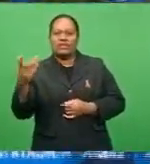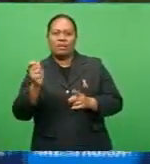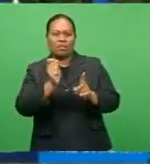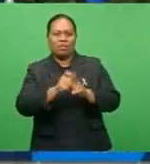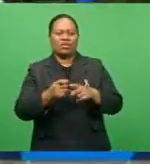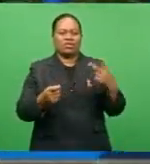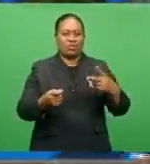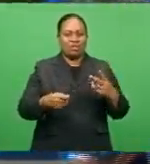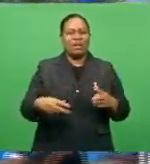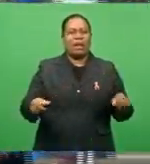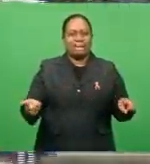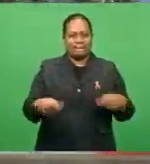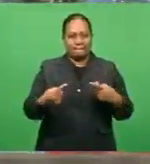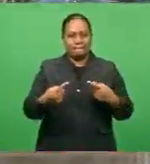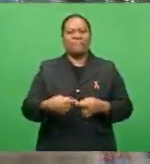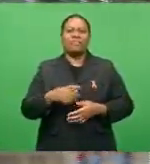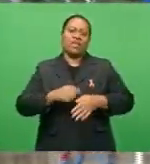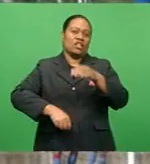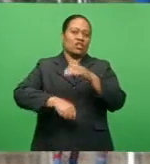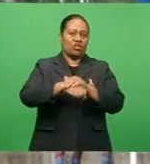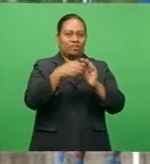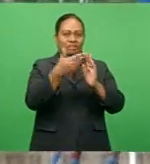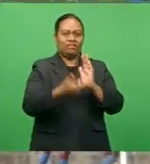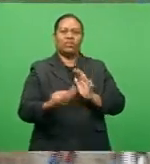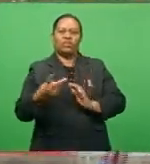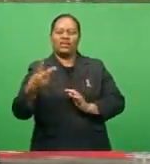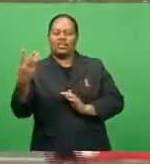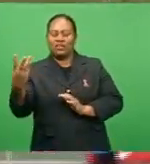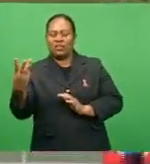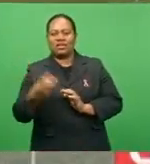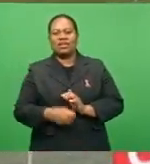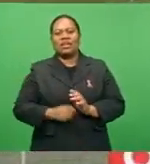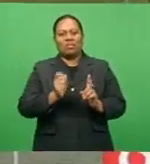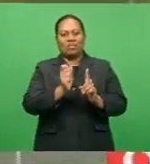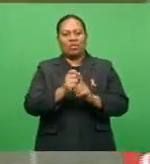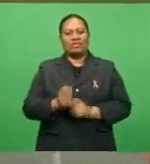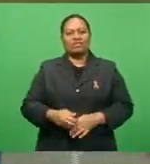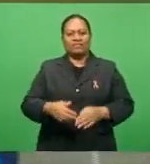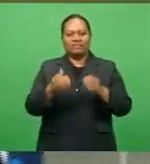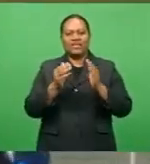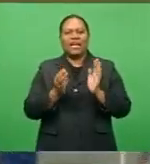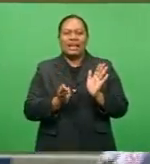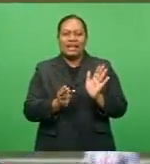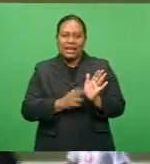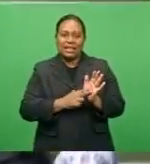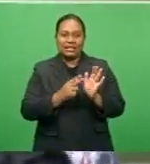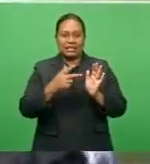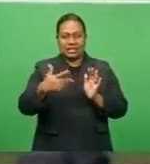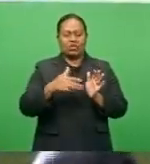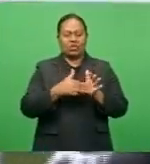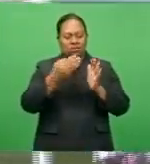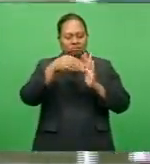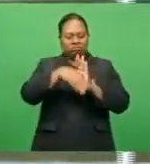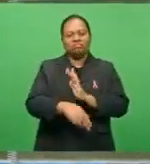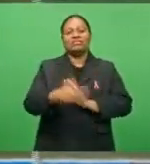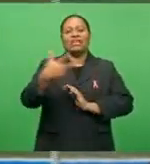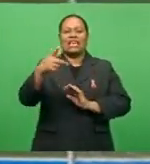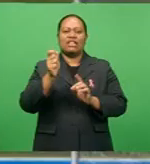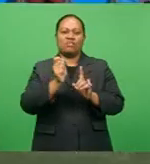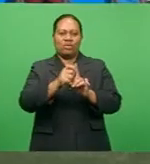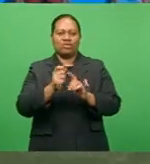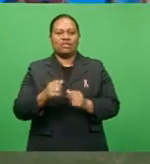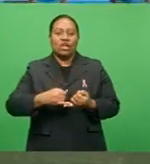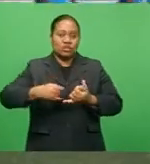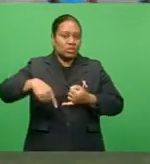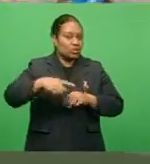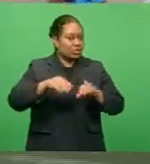before Josefa Masi, who was the find of the tournament, dotted down between the sticks for the second try. National Sevens rep Waisena Dungu